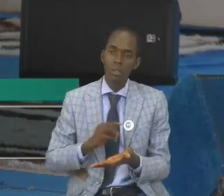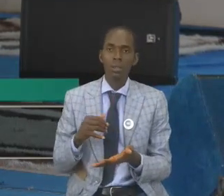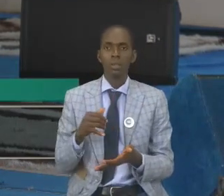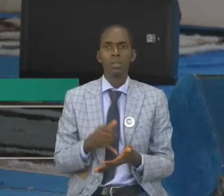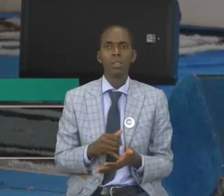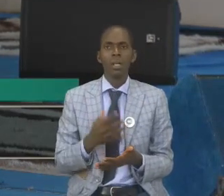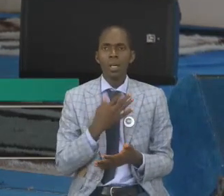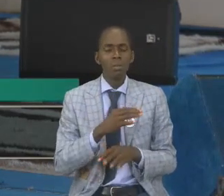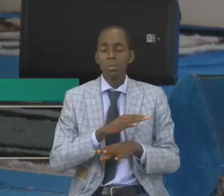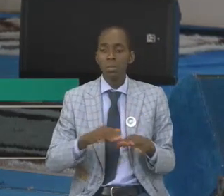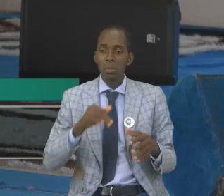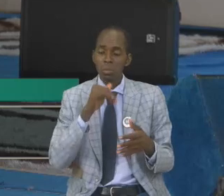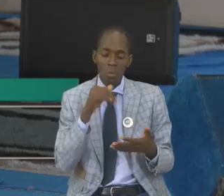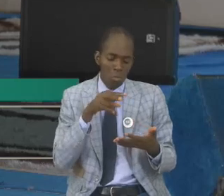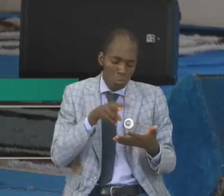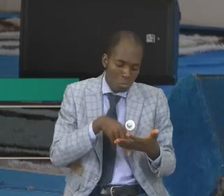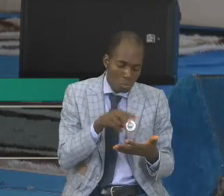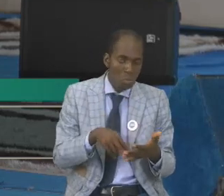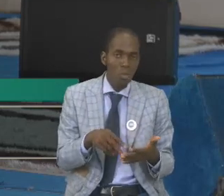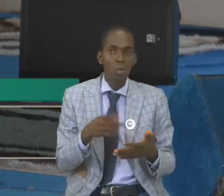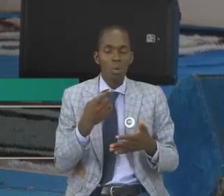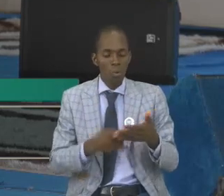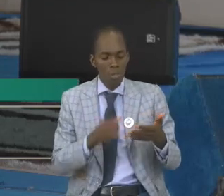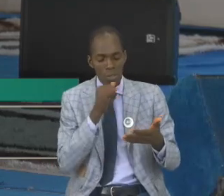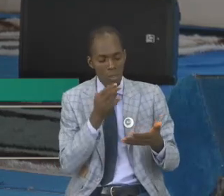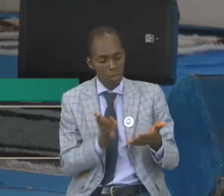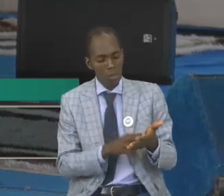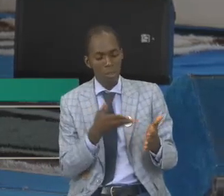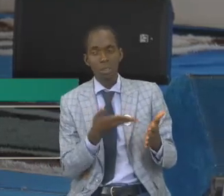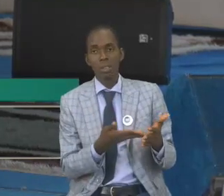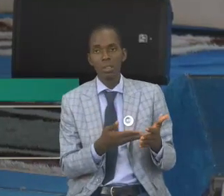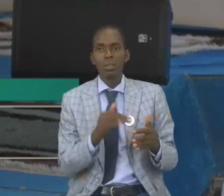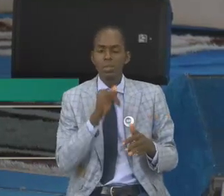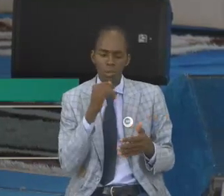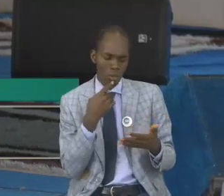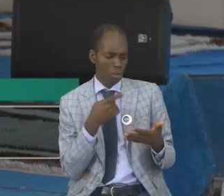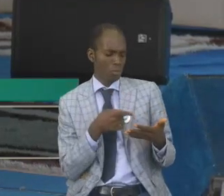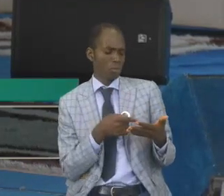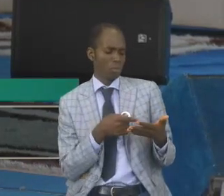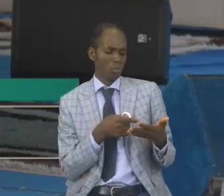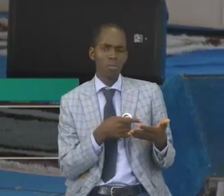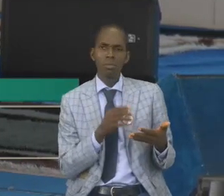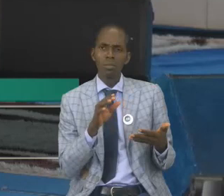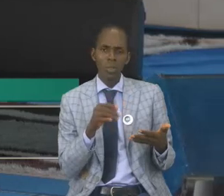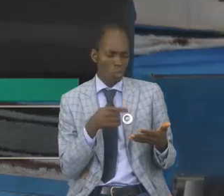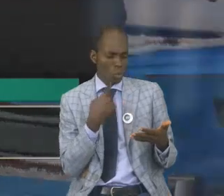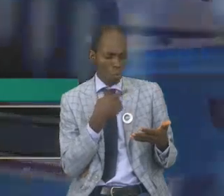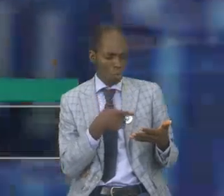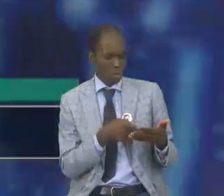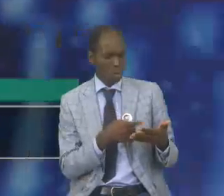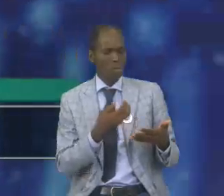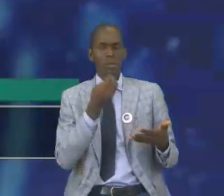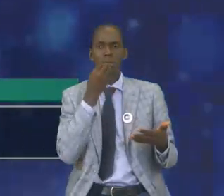even read the label on the bottle. It does not even say, those who have taken that, drunk that, eaten